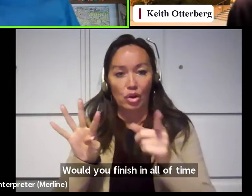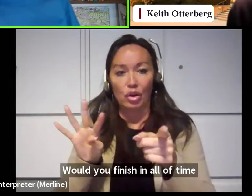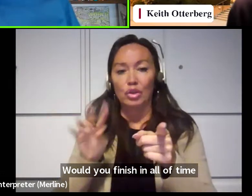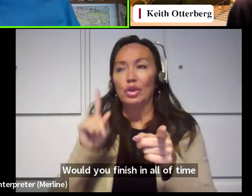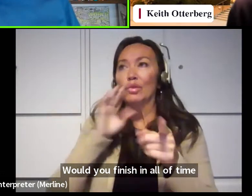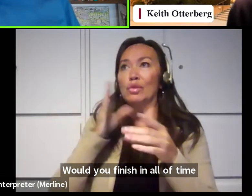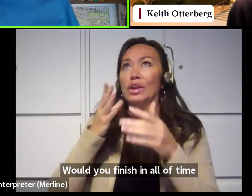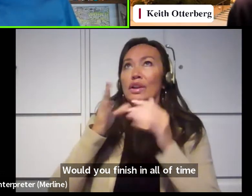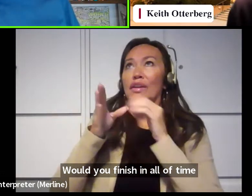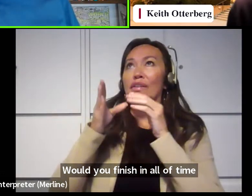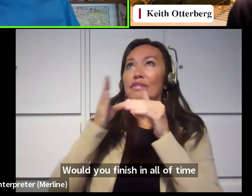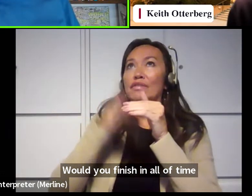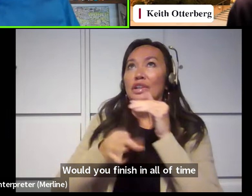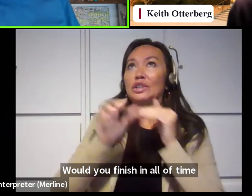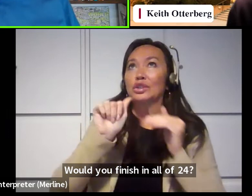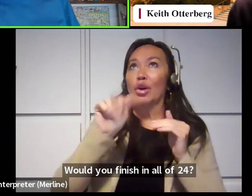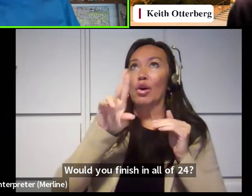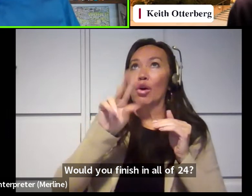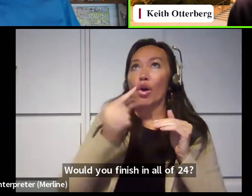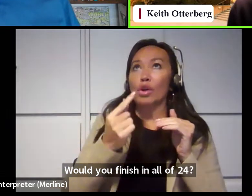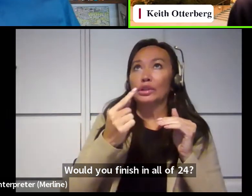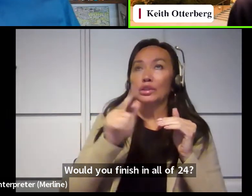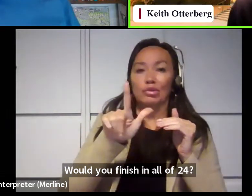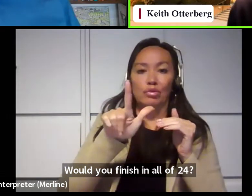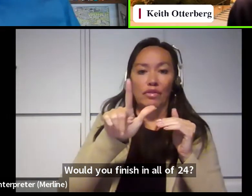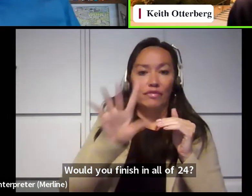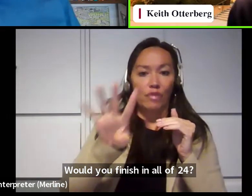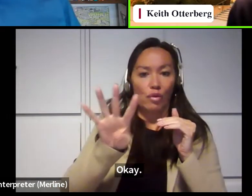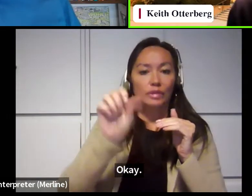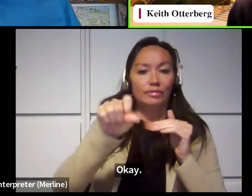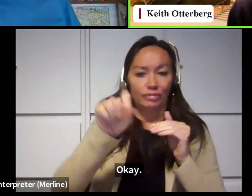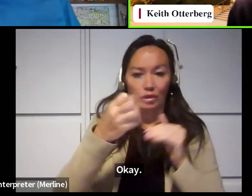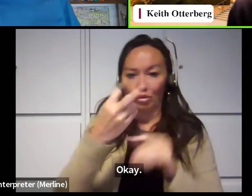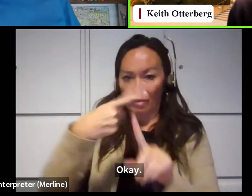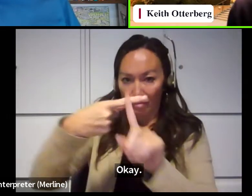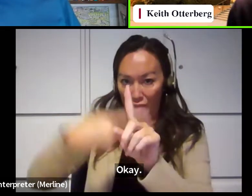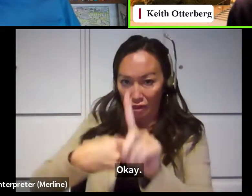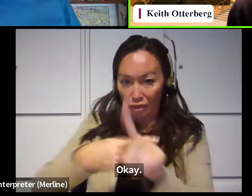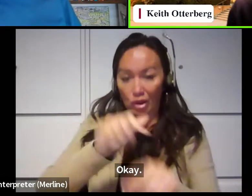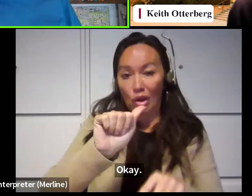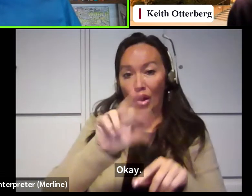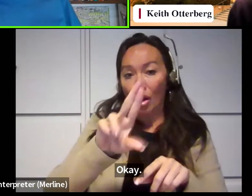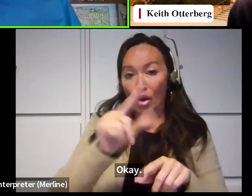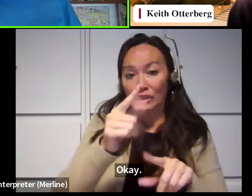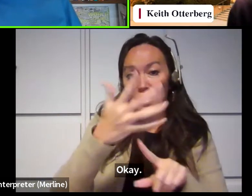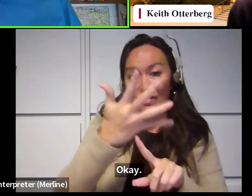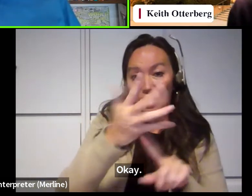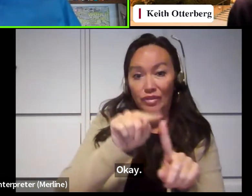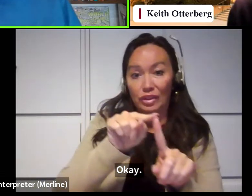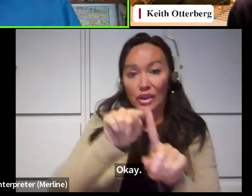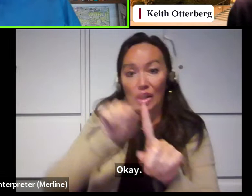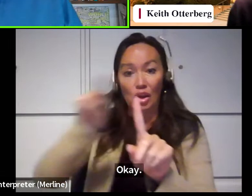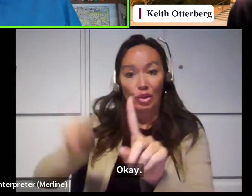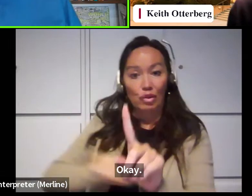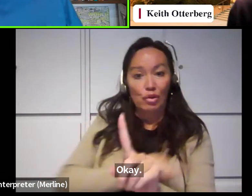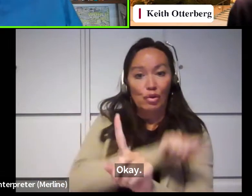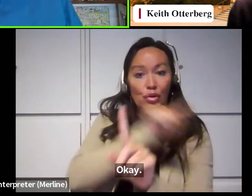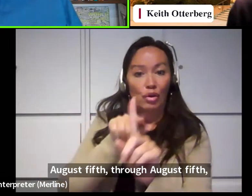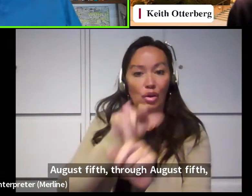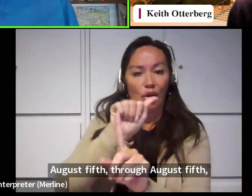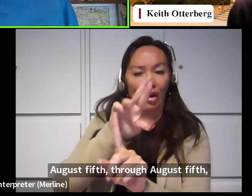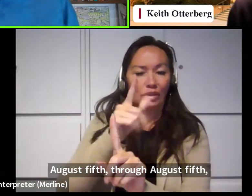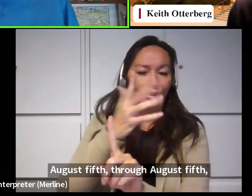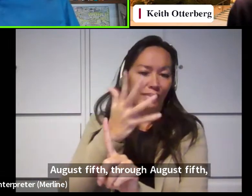finish in August of 24. Okay. It's 12 months, August 5th through August 5th, basically, give or